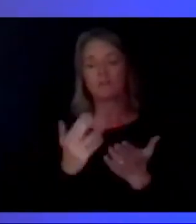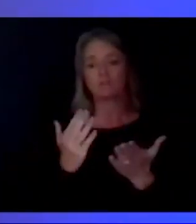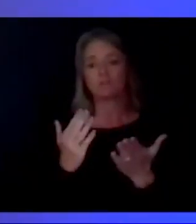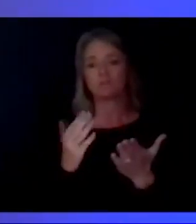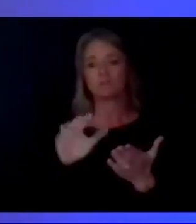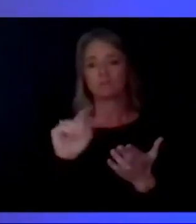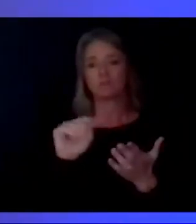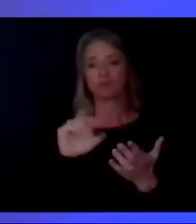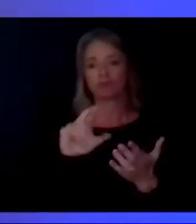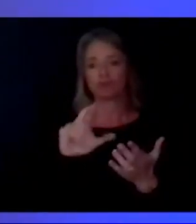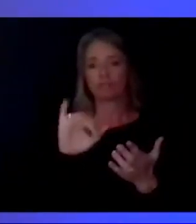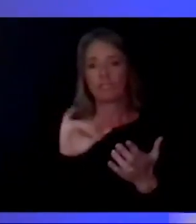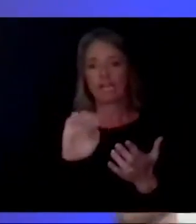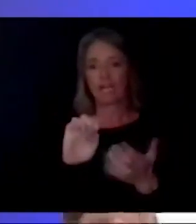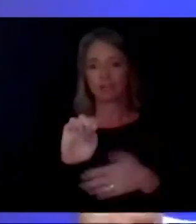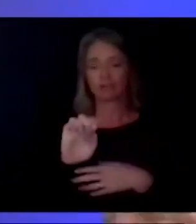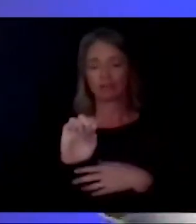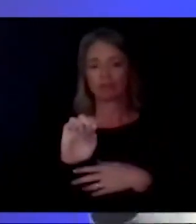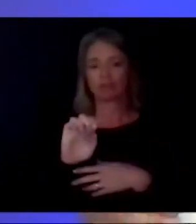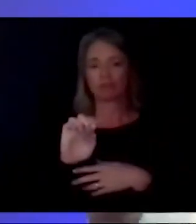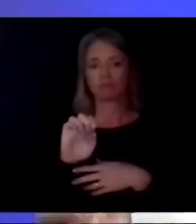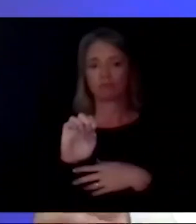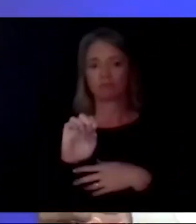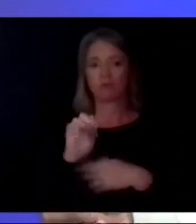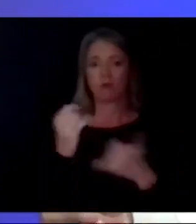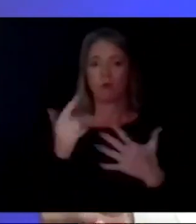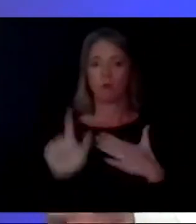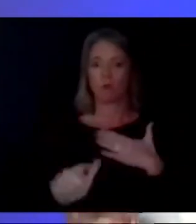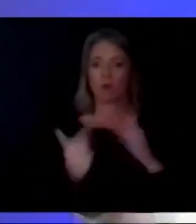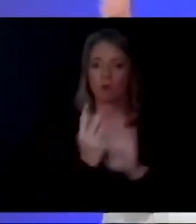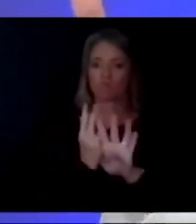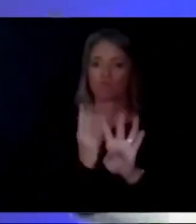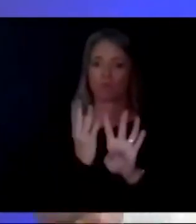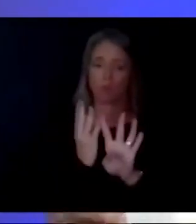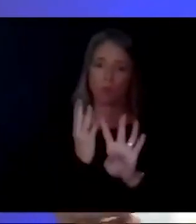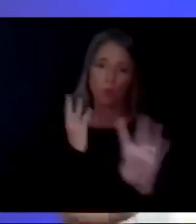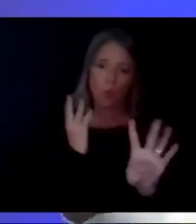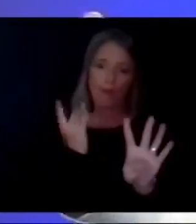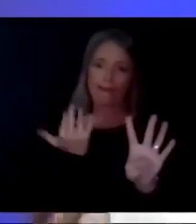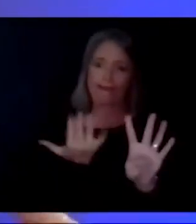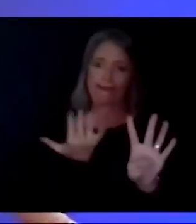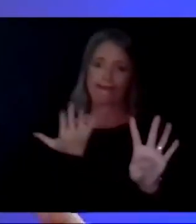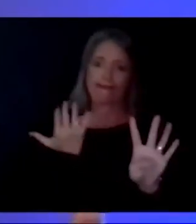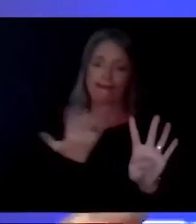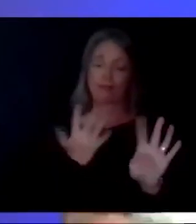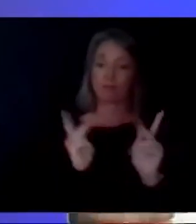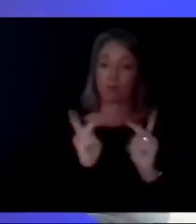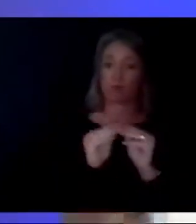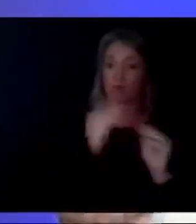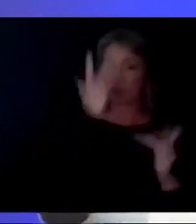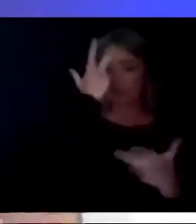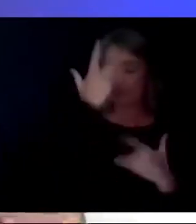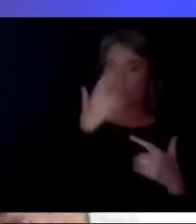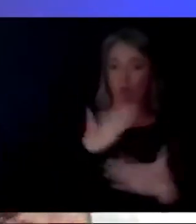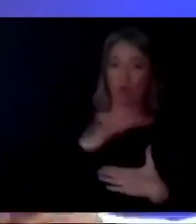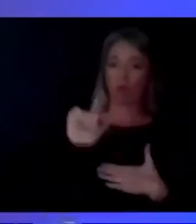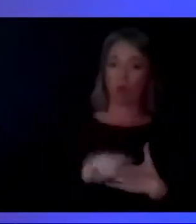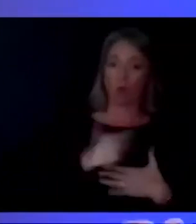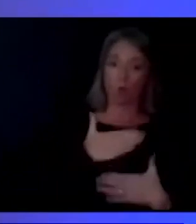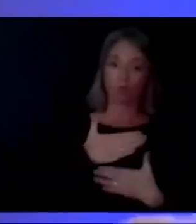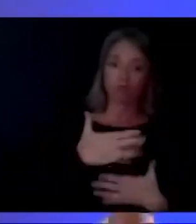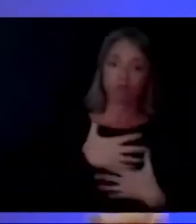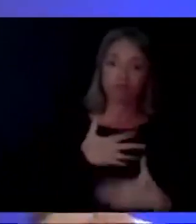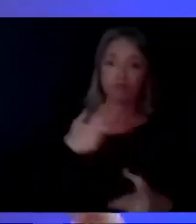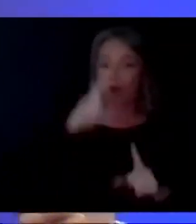lower rating, and you're going to wait behind folks who are coming in with sicker conditions, who can't breathe, who have low oxygen levels, who may be having heart attacks or strokes. You